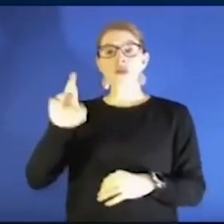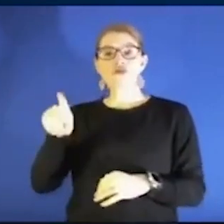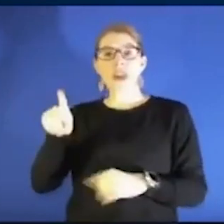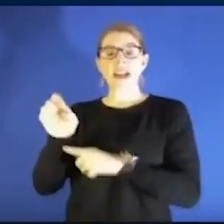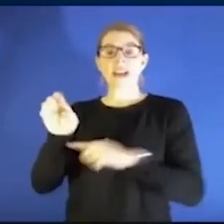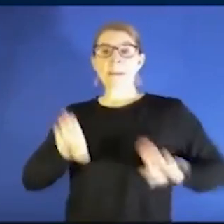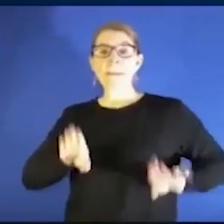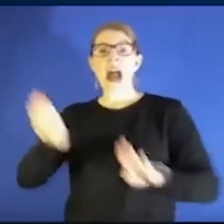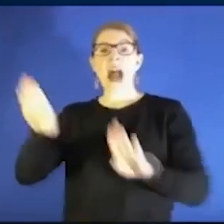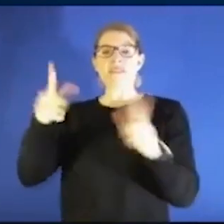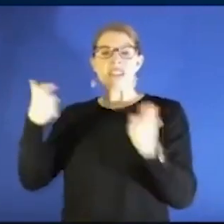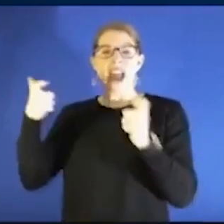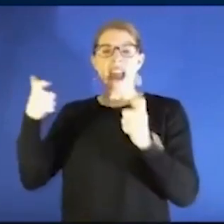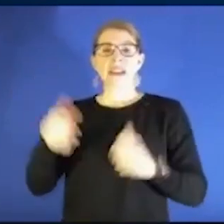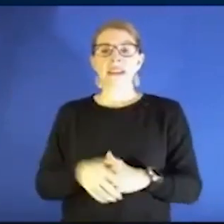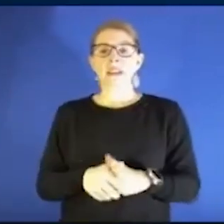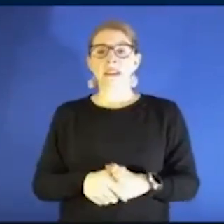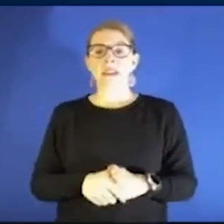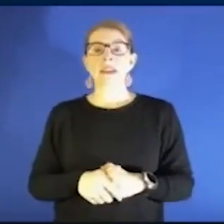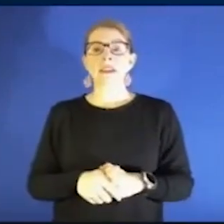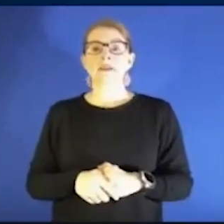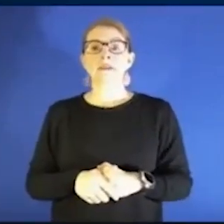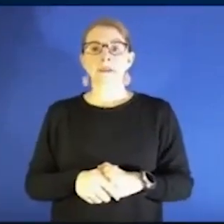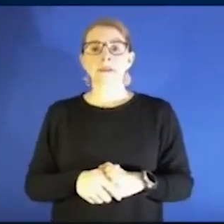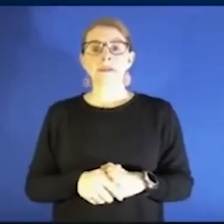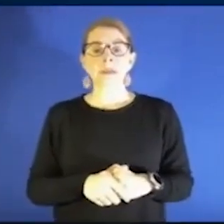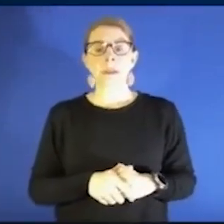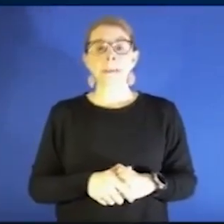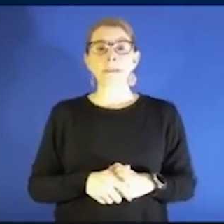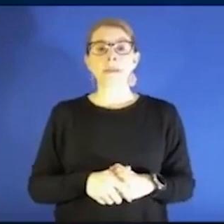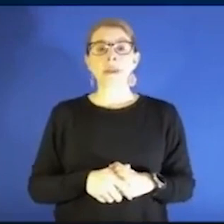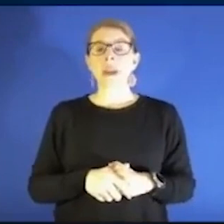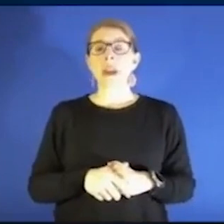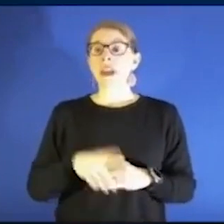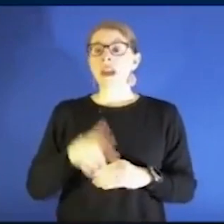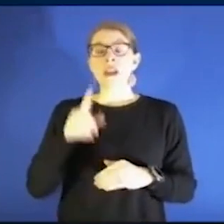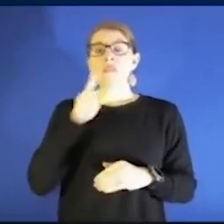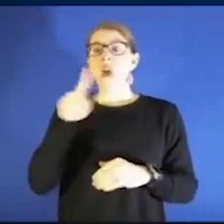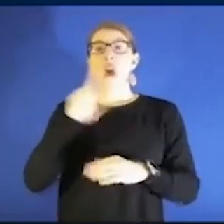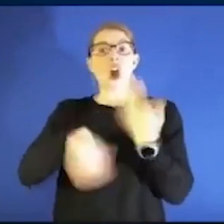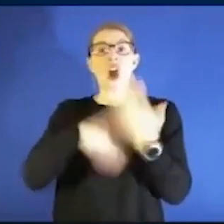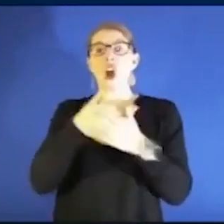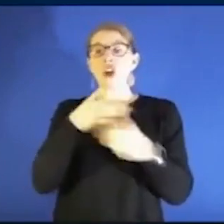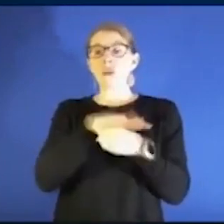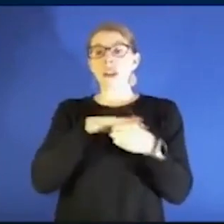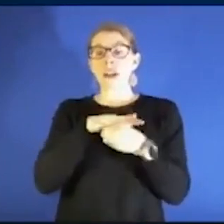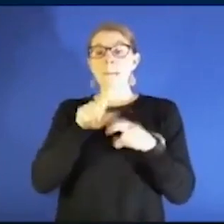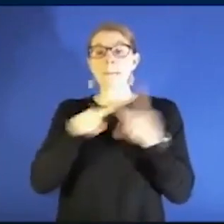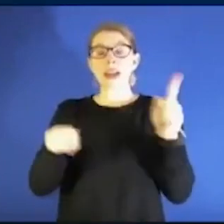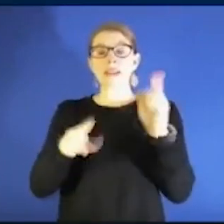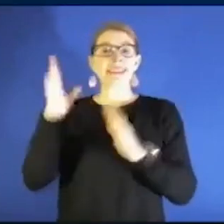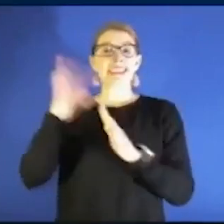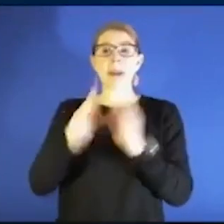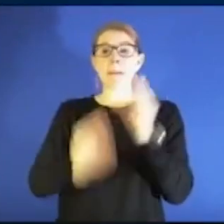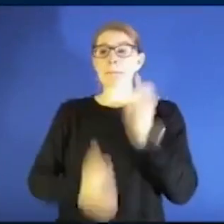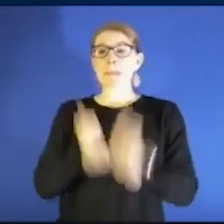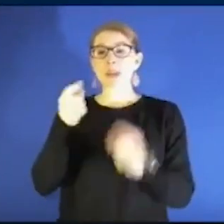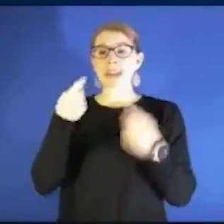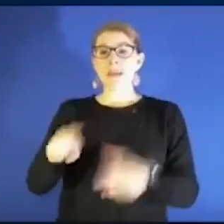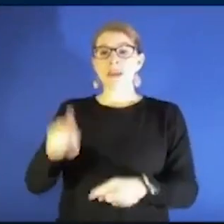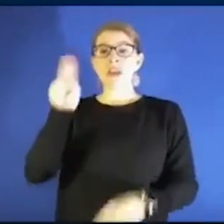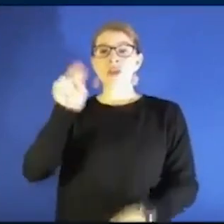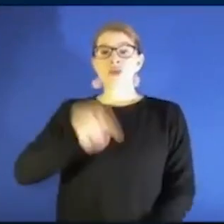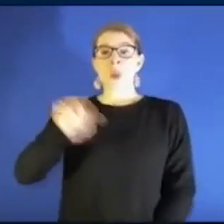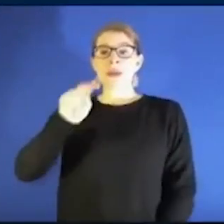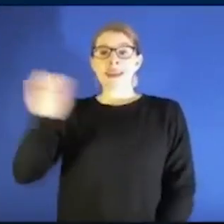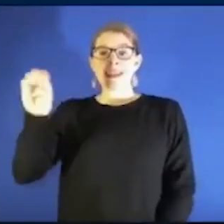fast, dwarfing anything that we've ever seen before. And that's true across all regions, but it's highest in the Northeast. And on the upper right, I brought to you